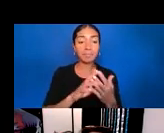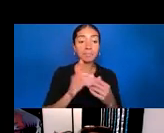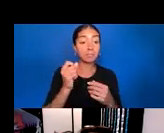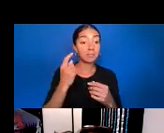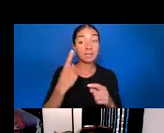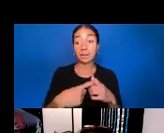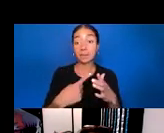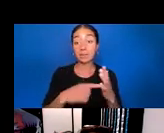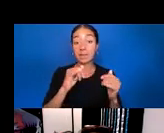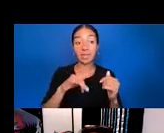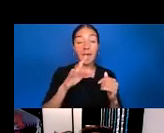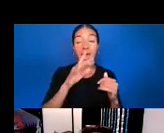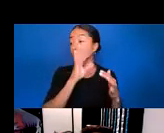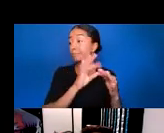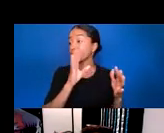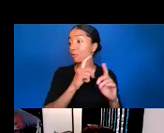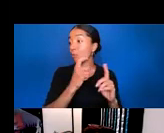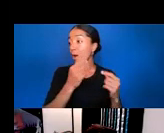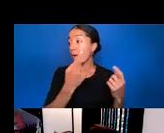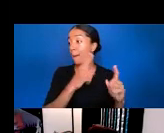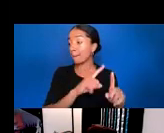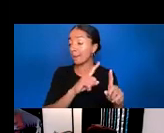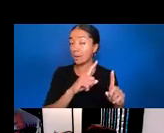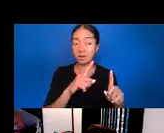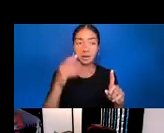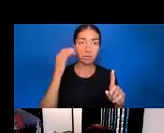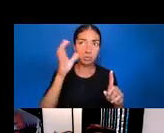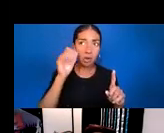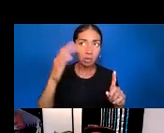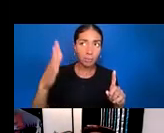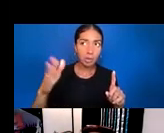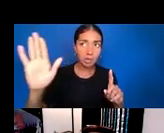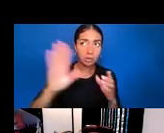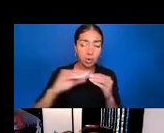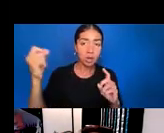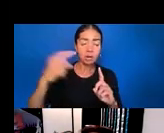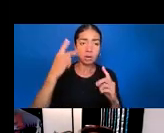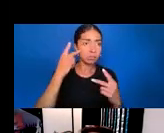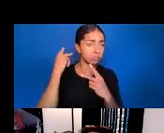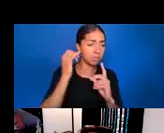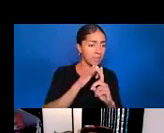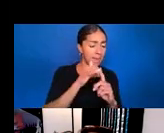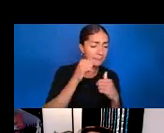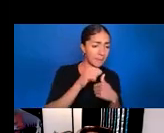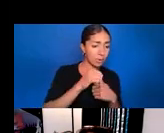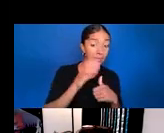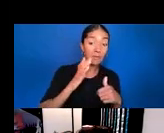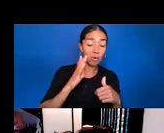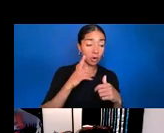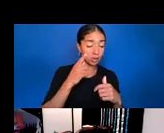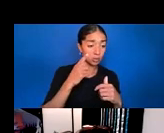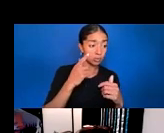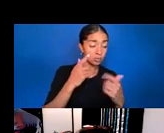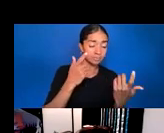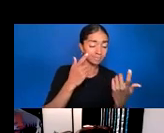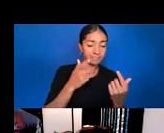have happened to somebody. It can affect us in ways we never ever thought. And it